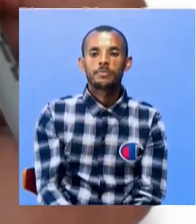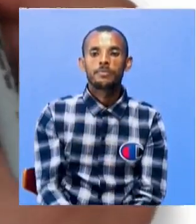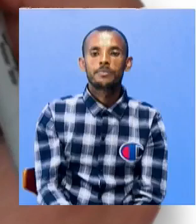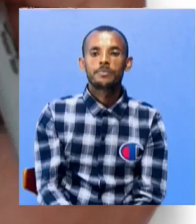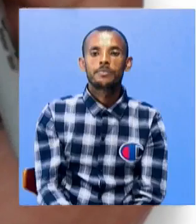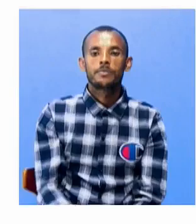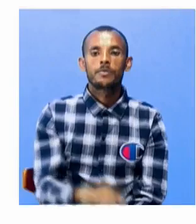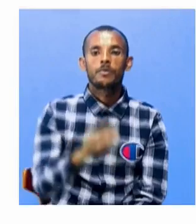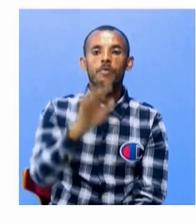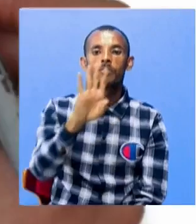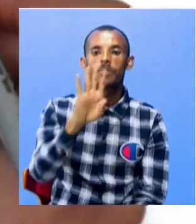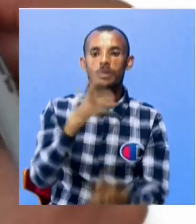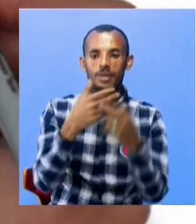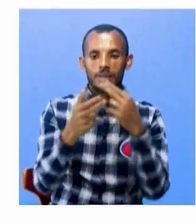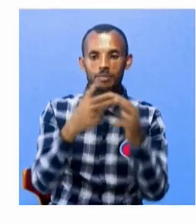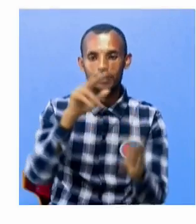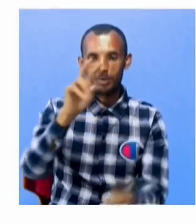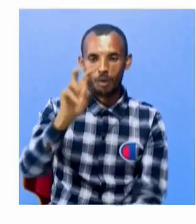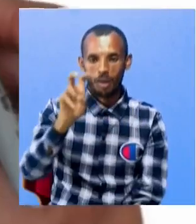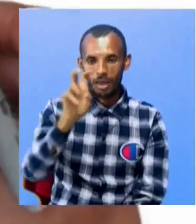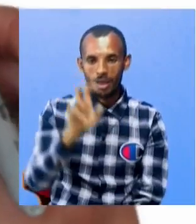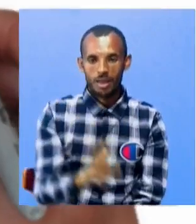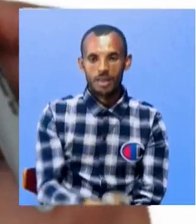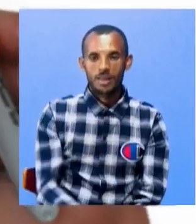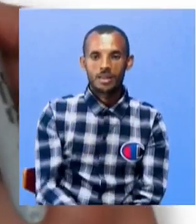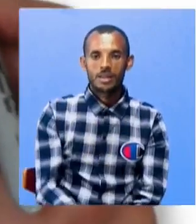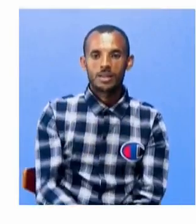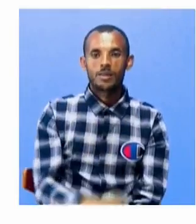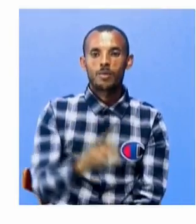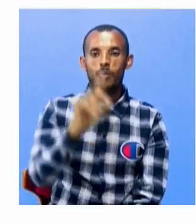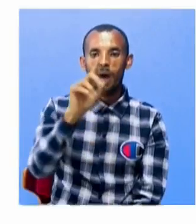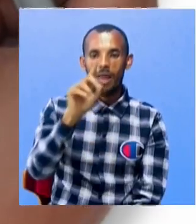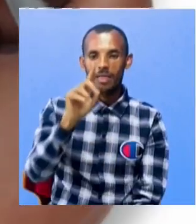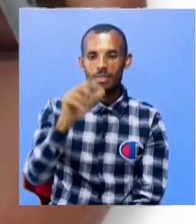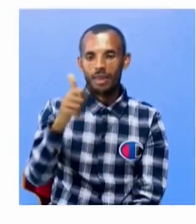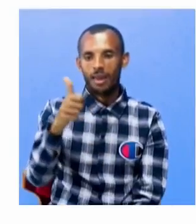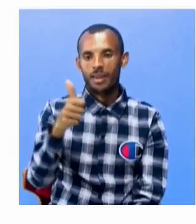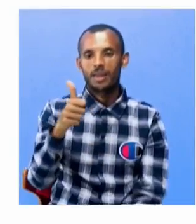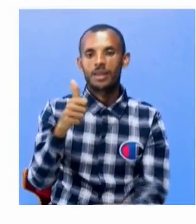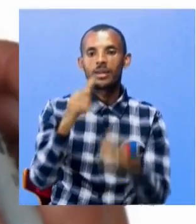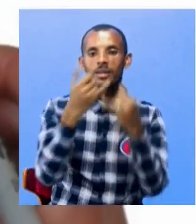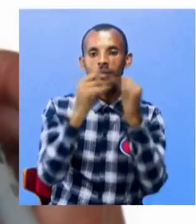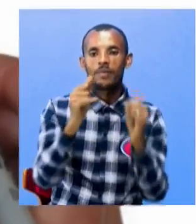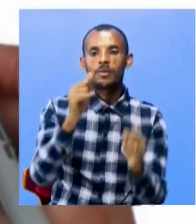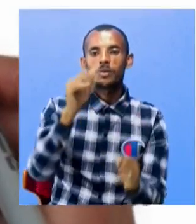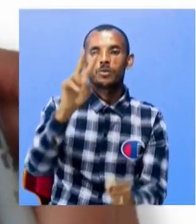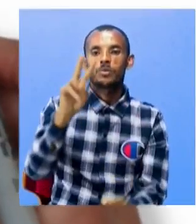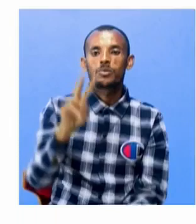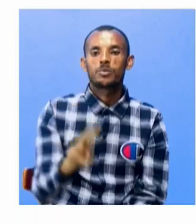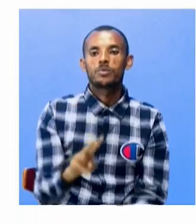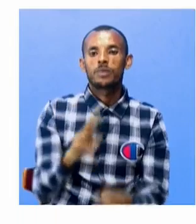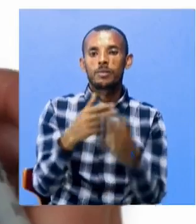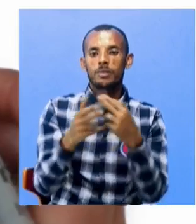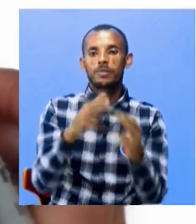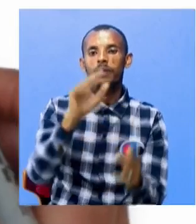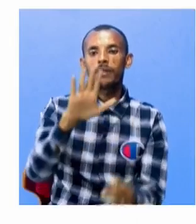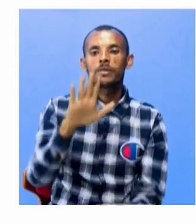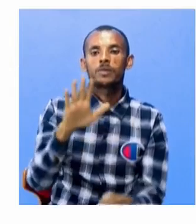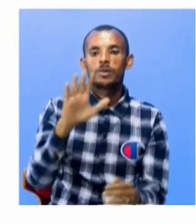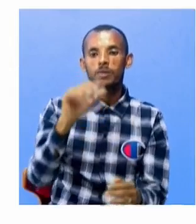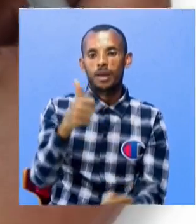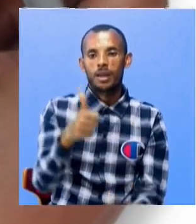4 times 20. 1, 10. 2 times 5 is 10.